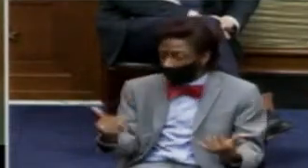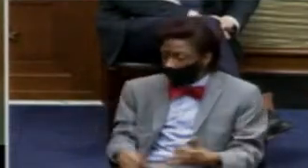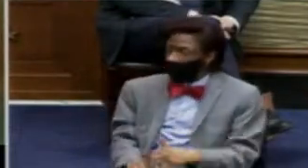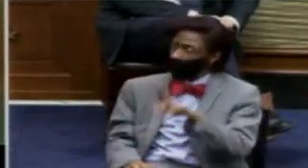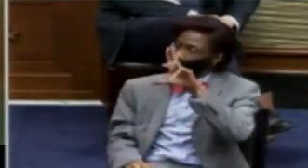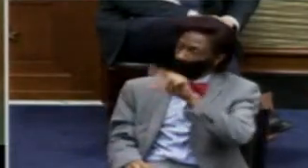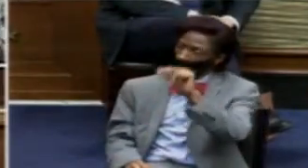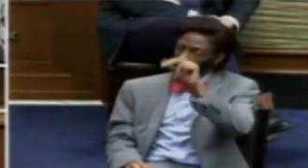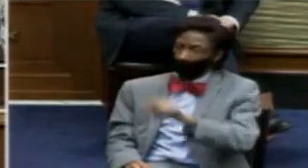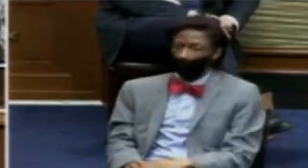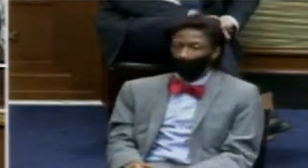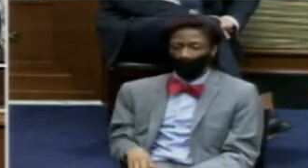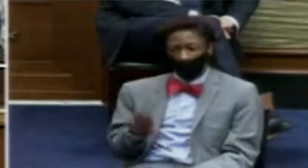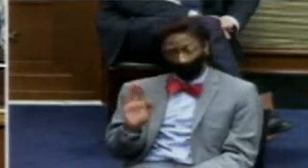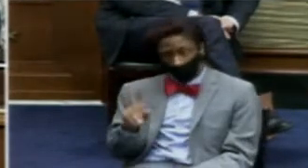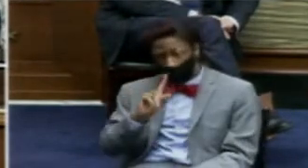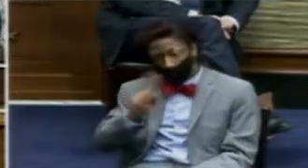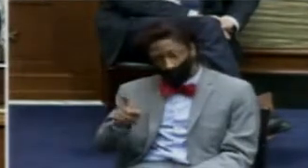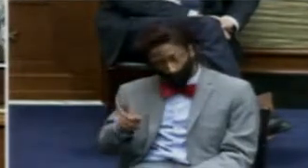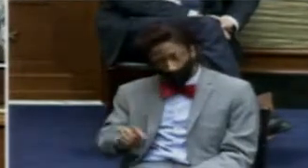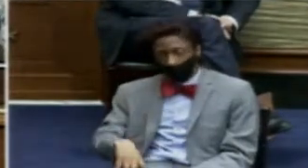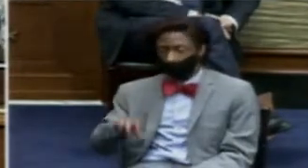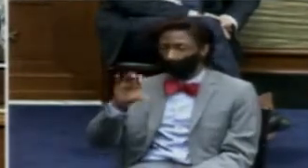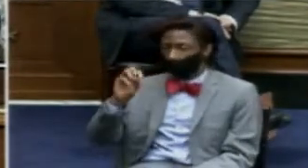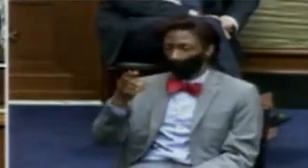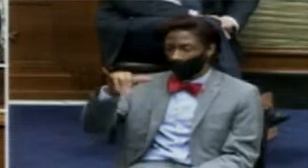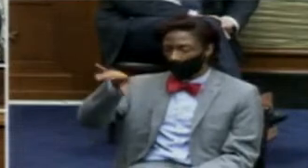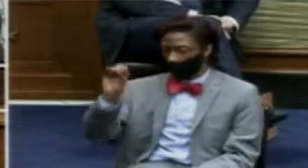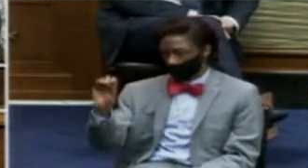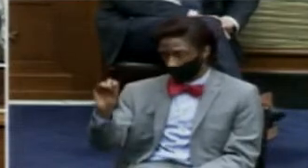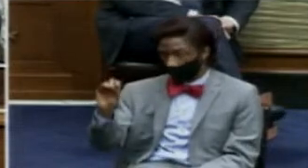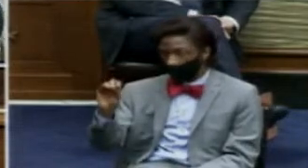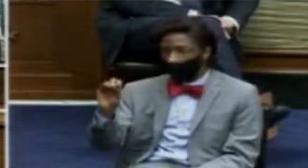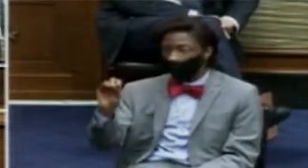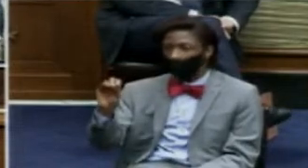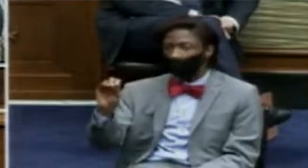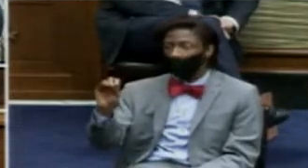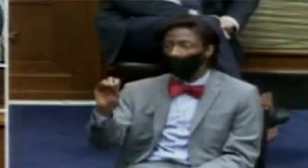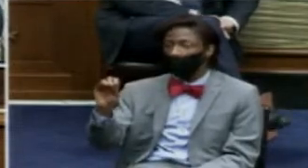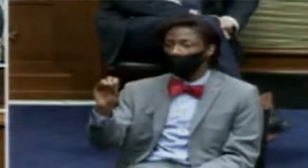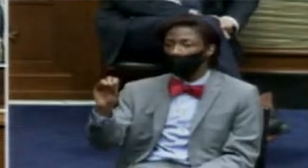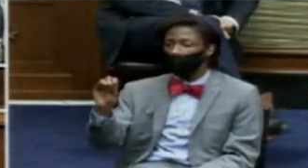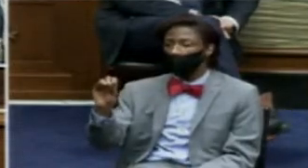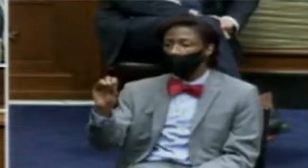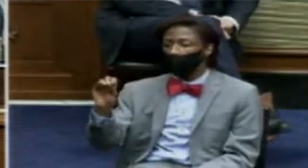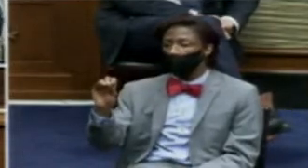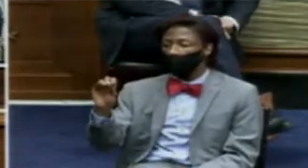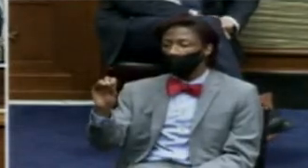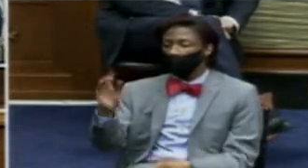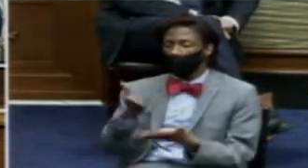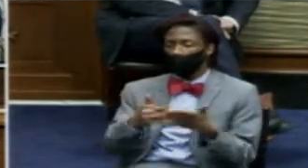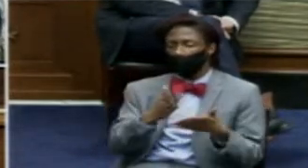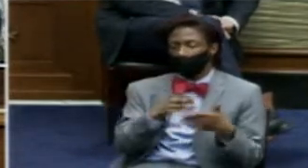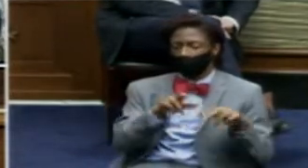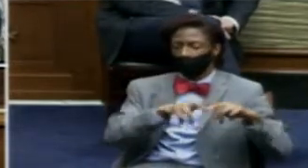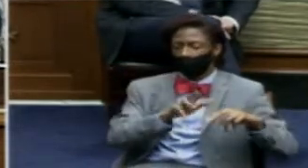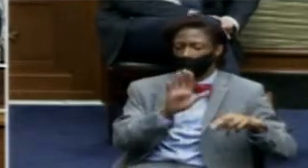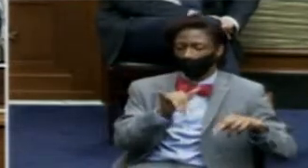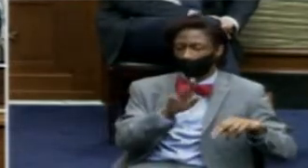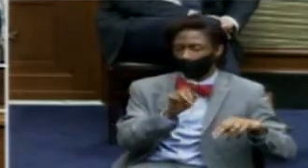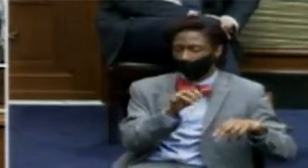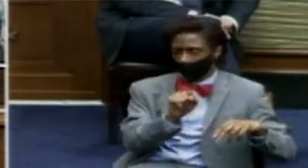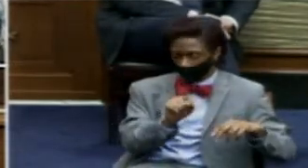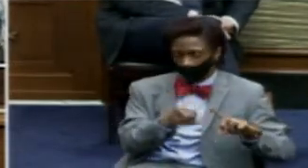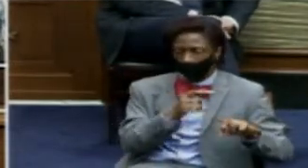not. Isn't it true that Ohio came from lands partially ceded by Connecticut to the federal government from the